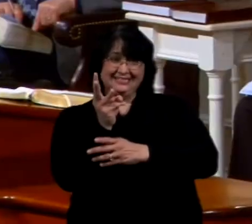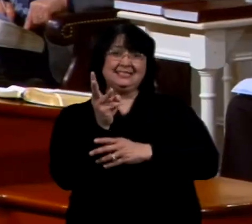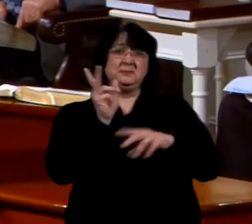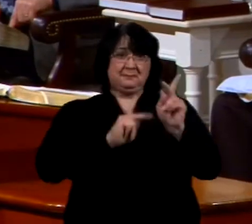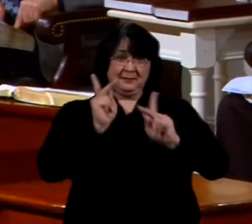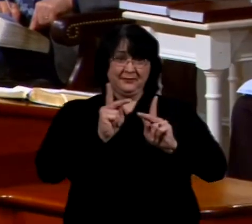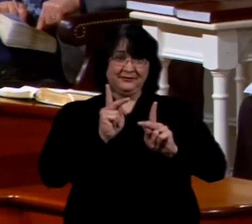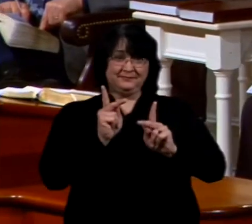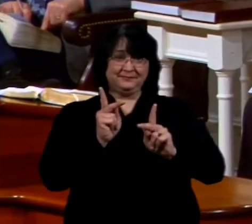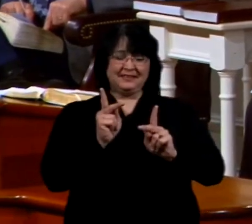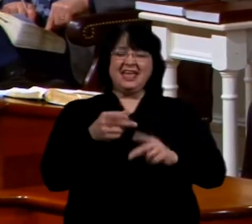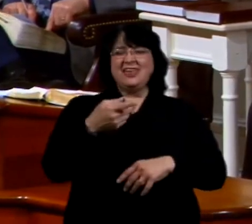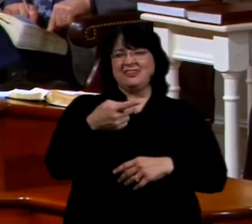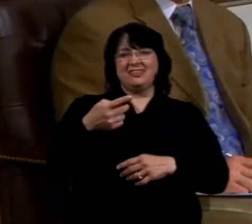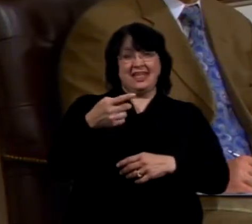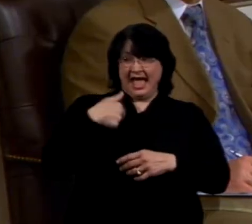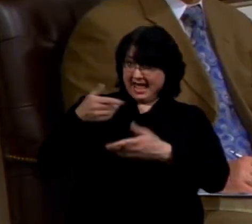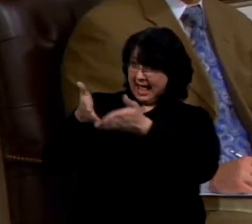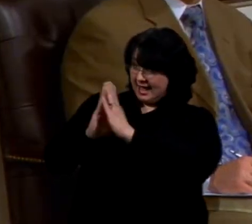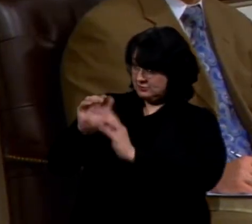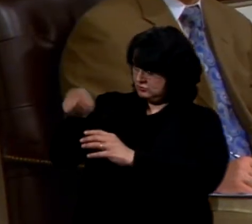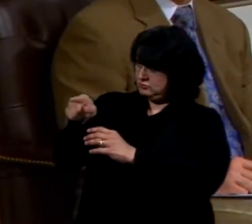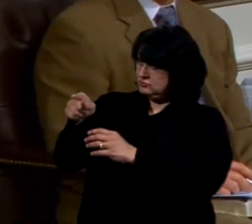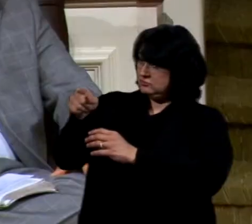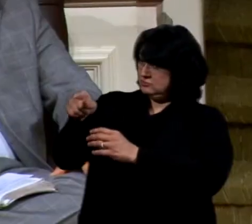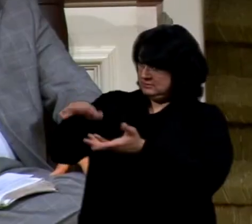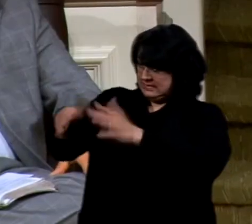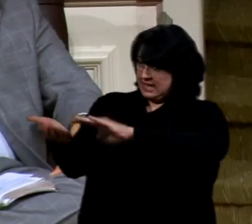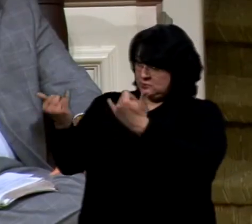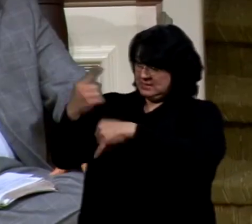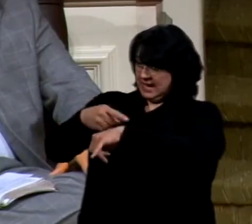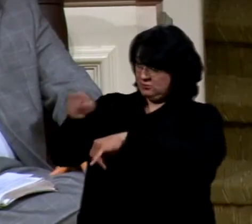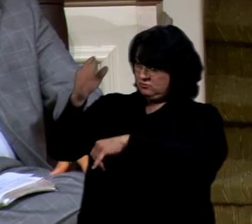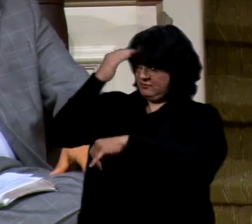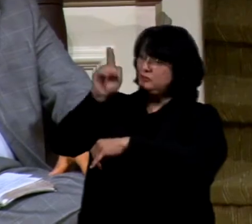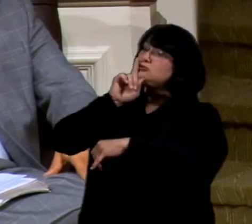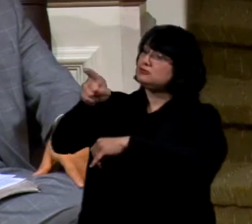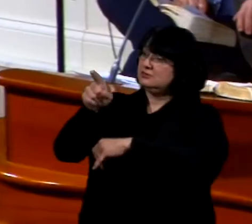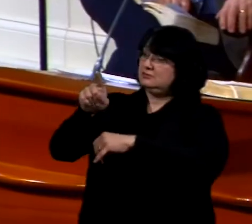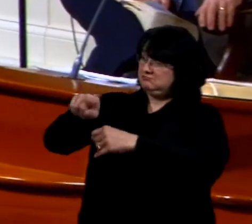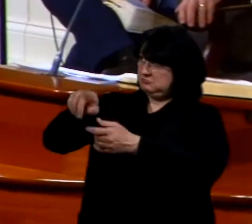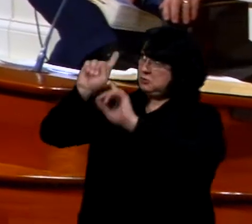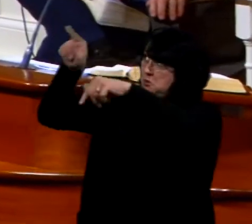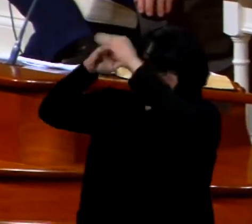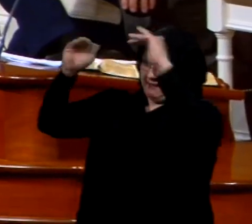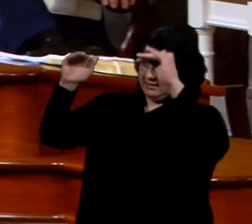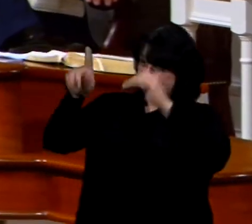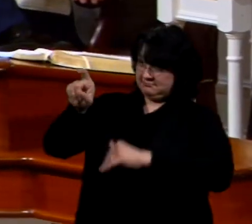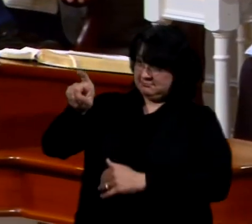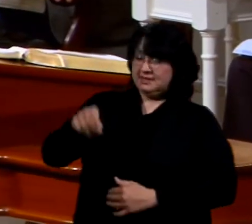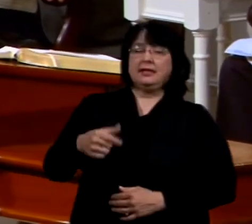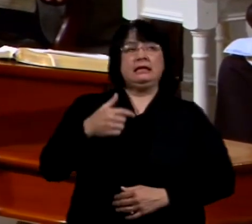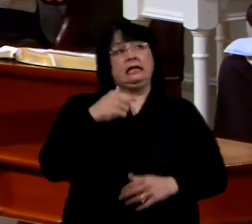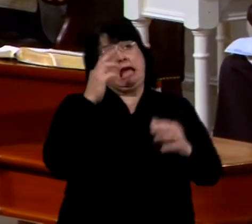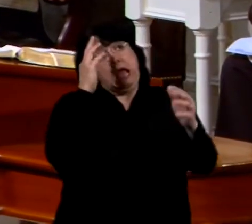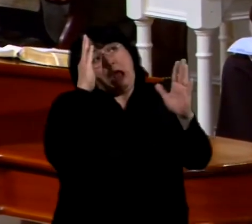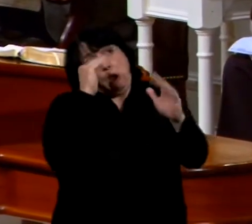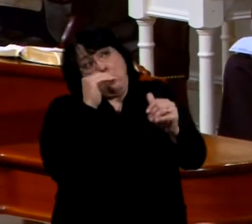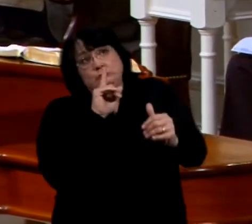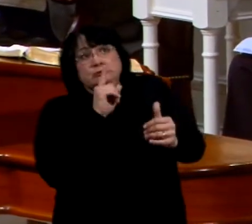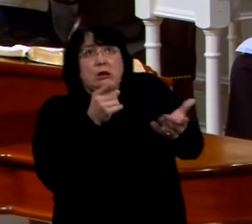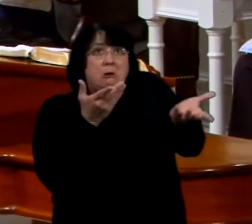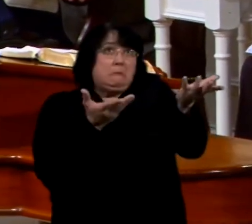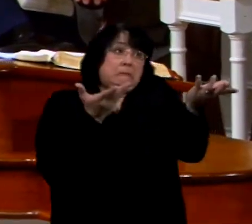one answer I get. If you died today, do you know for sure that you would go to heaven? I hope so.